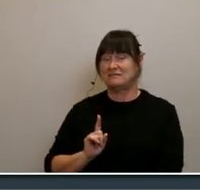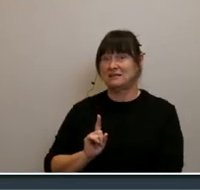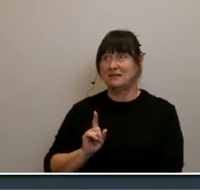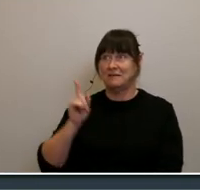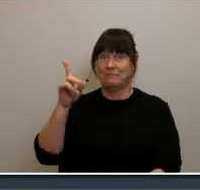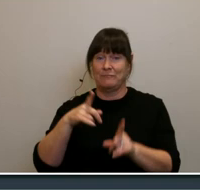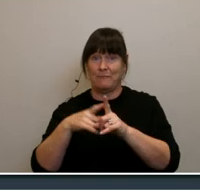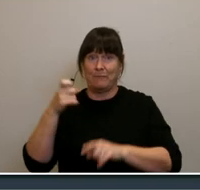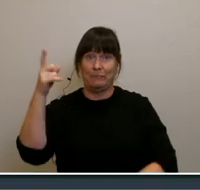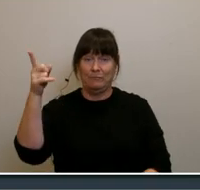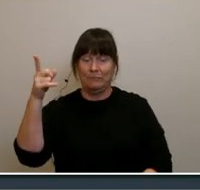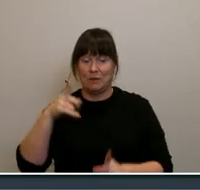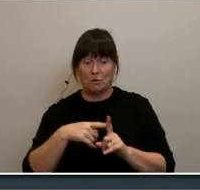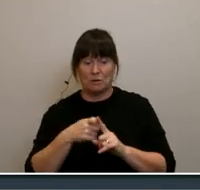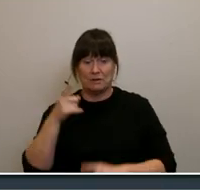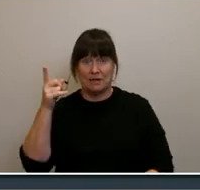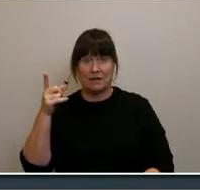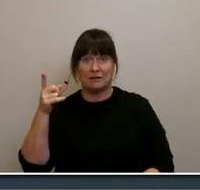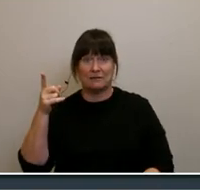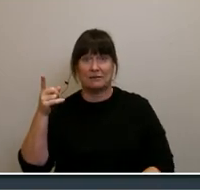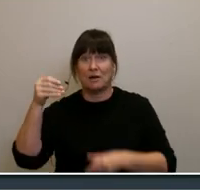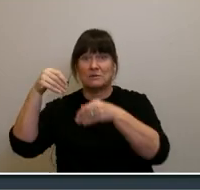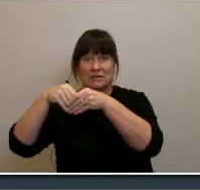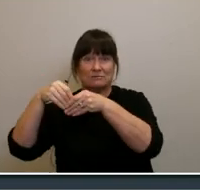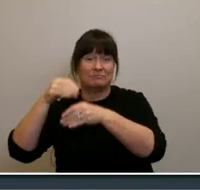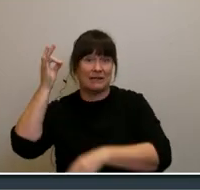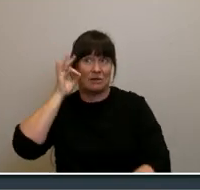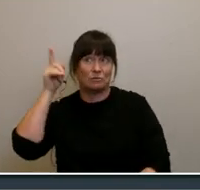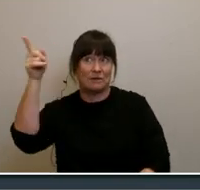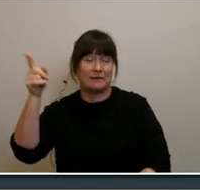in Auckland, of course, I was part of the council.